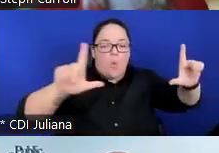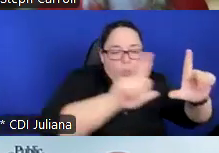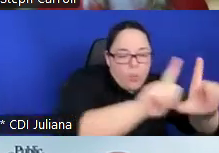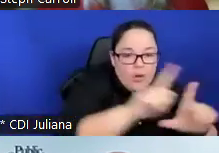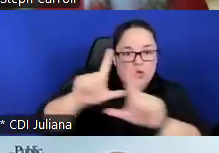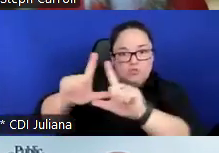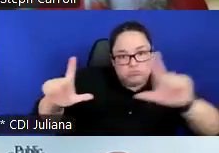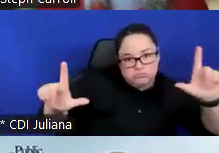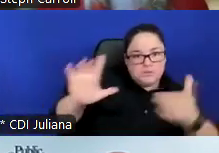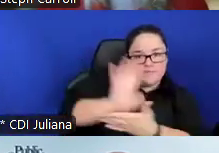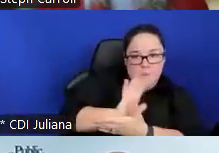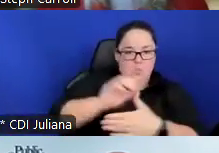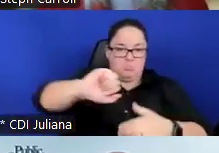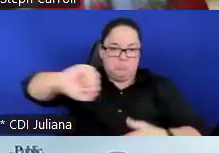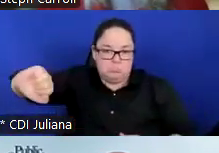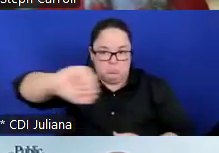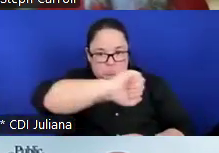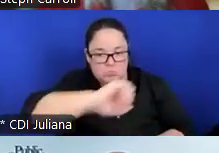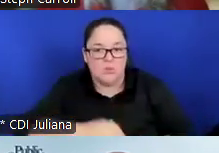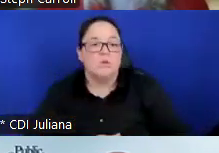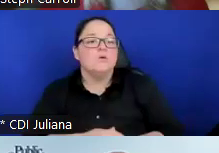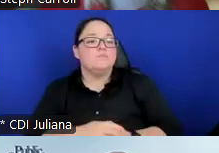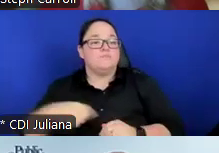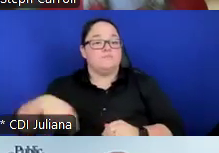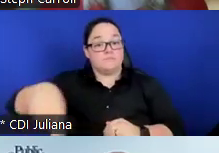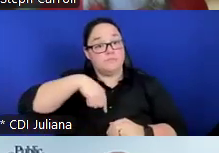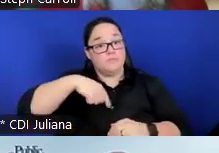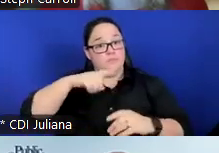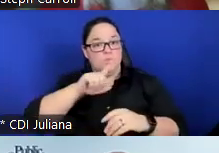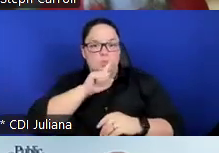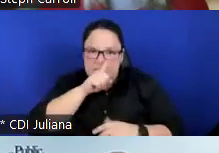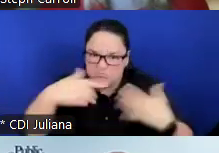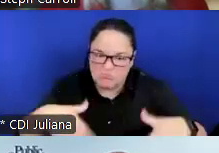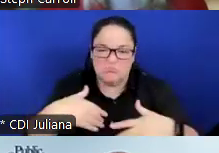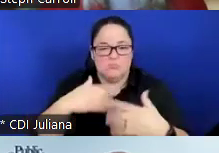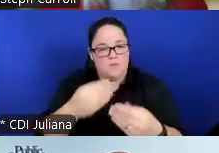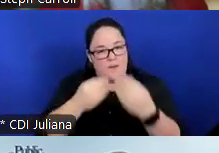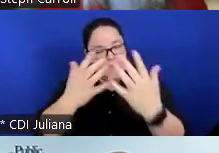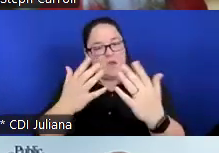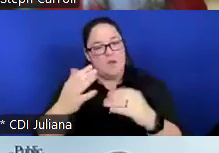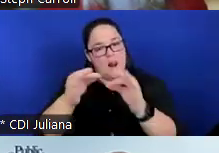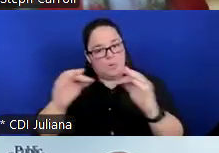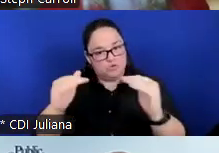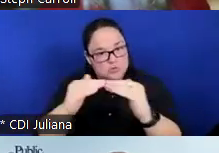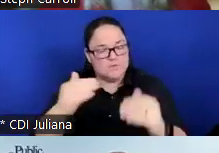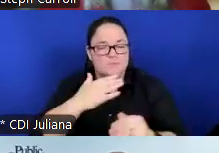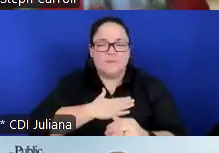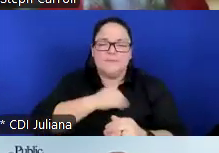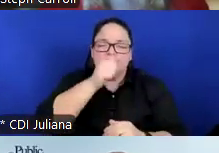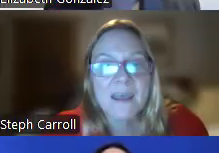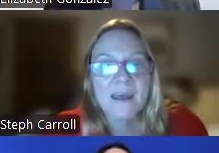there are any delays or technical glitches. And now I'd like to introduce our guest speaker tonight, Elizabeth